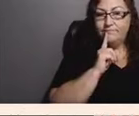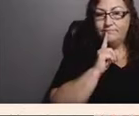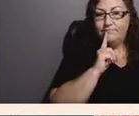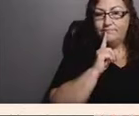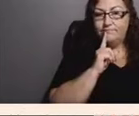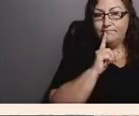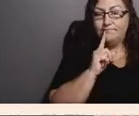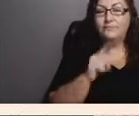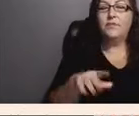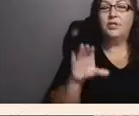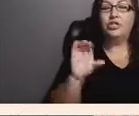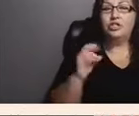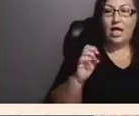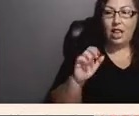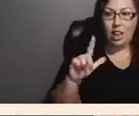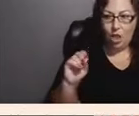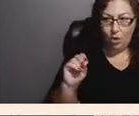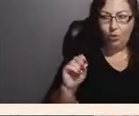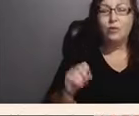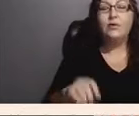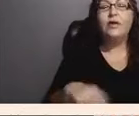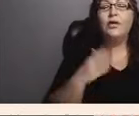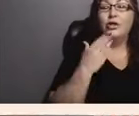cello. Great job.